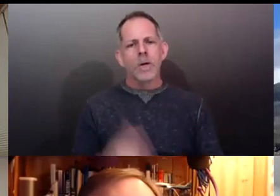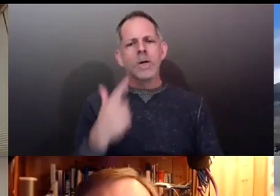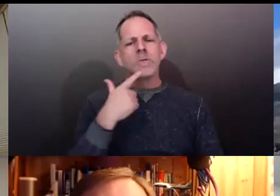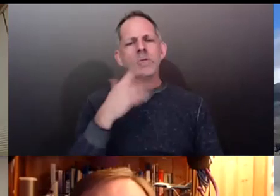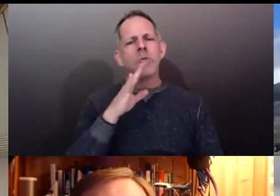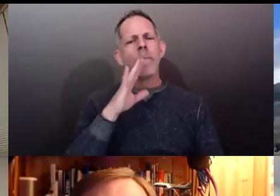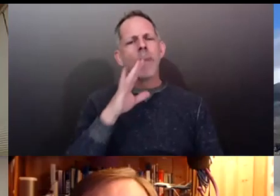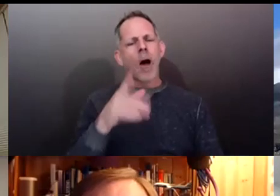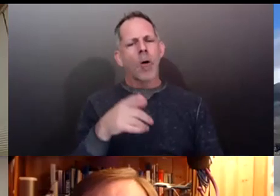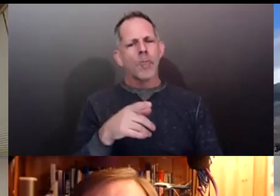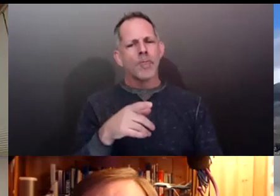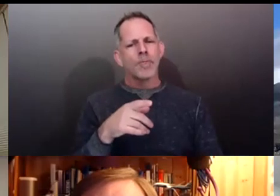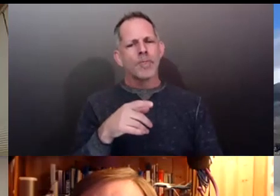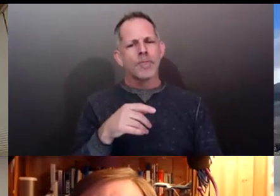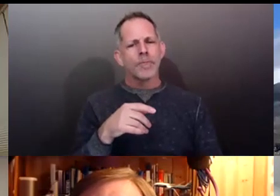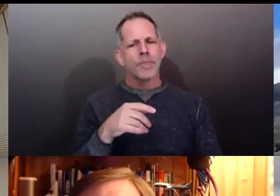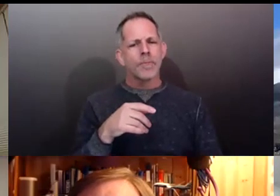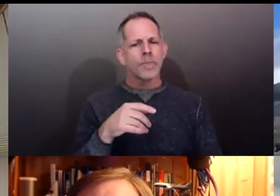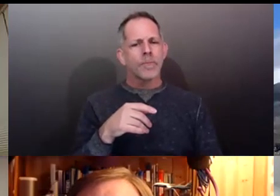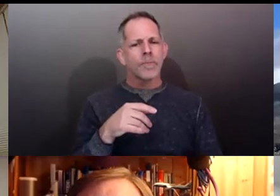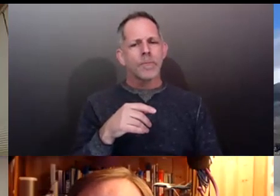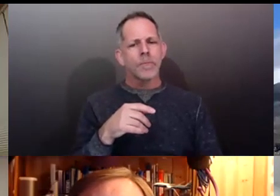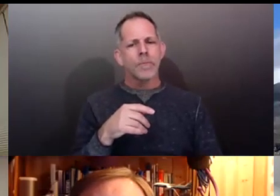some semblance of normal?